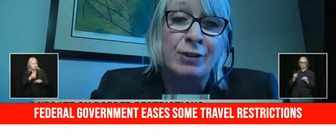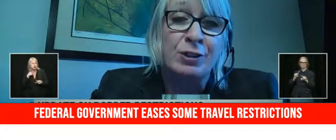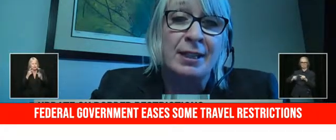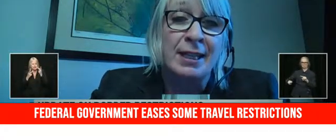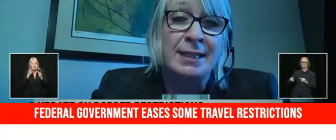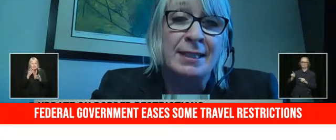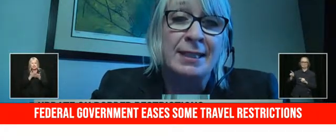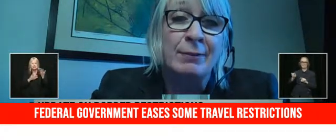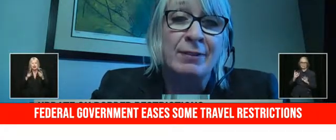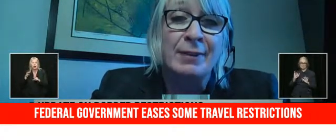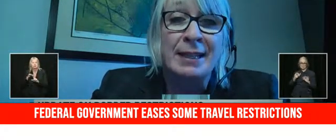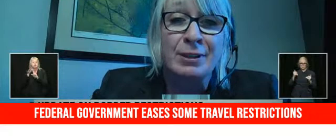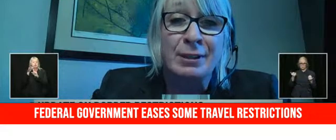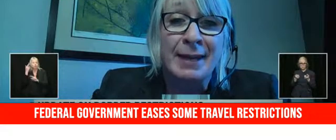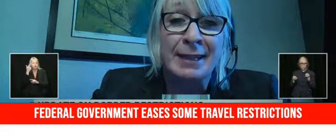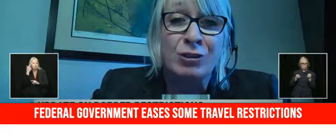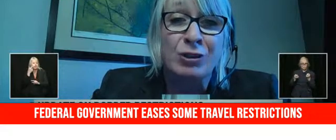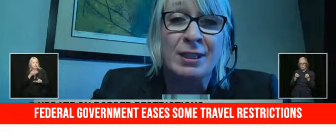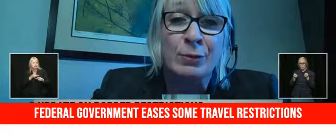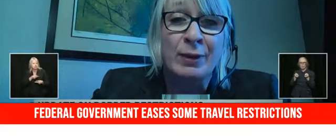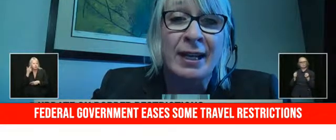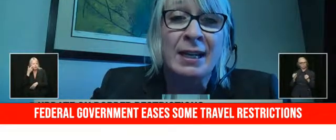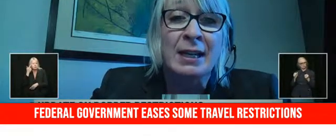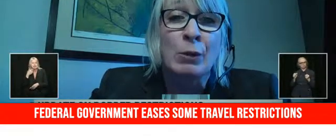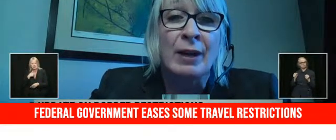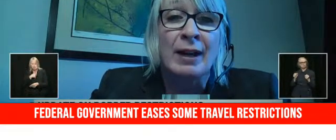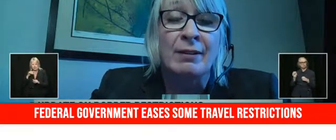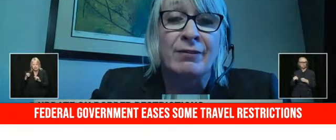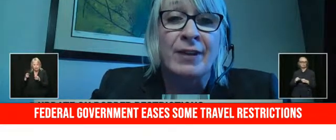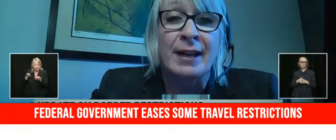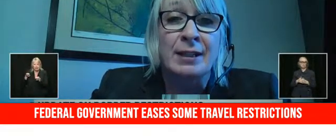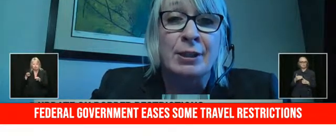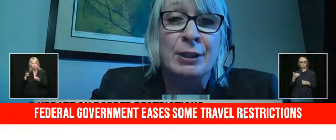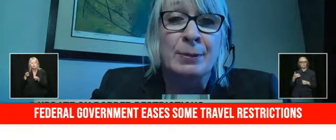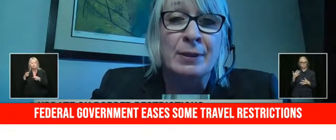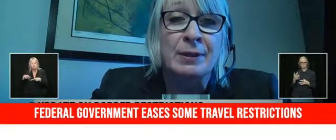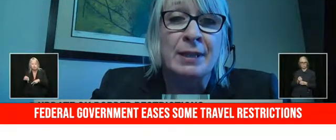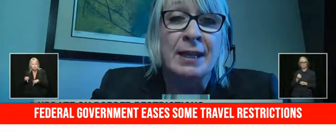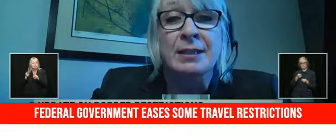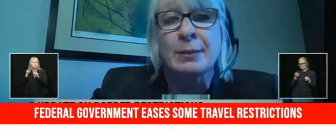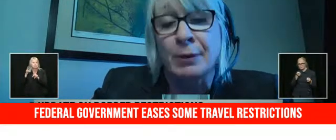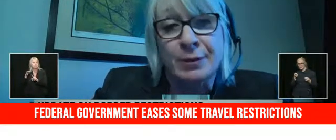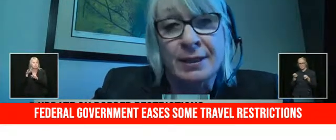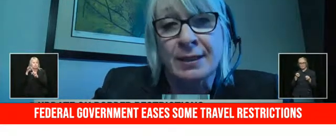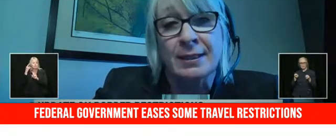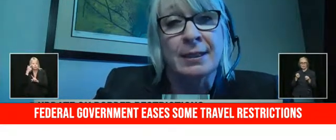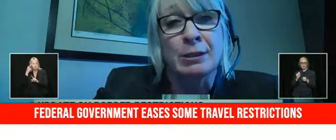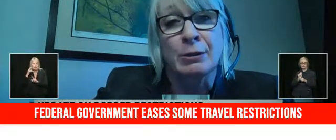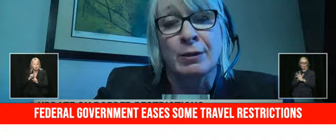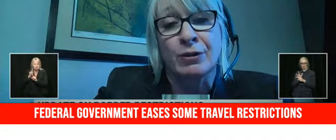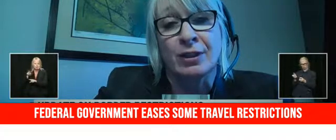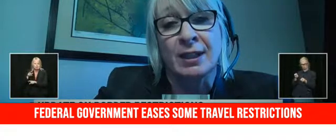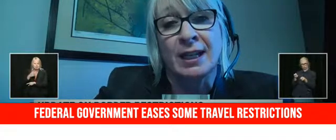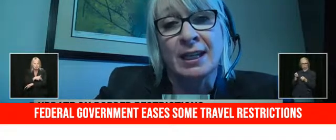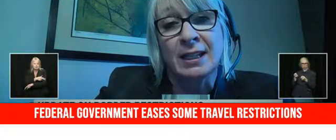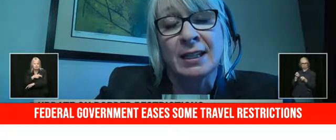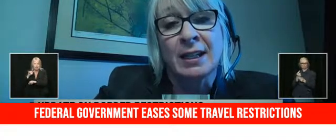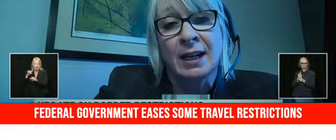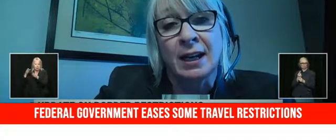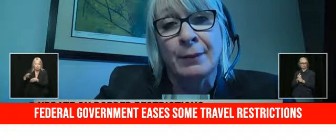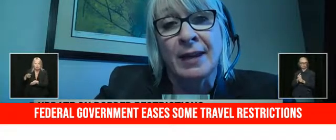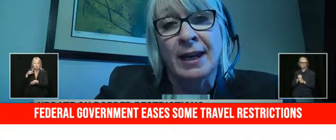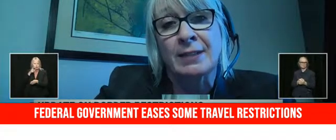of compassionate cases that we've been able to manage in this way, where in fact the hospital that the person is, unfortunately